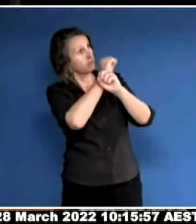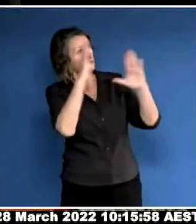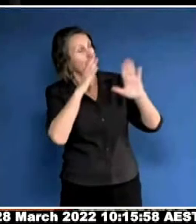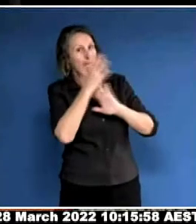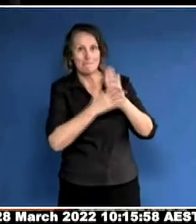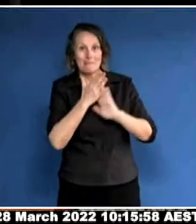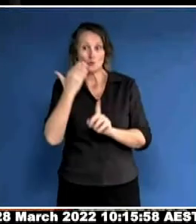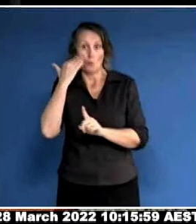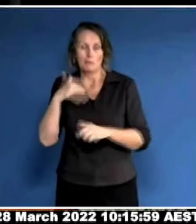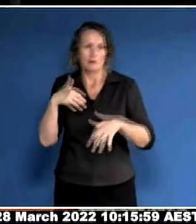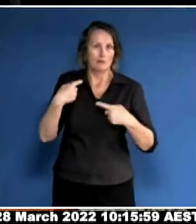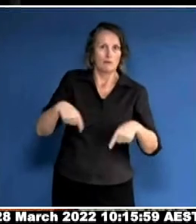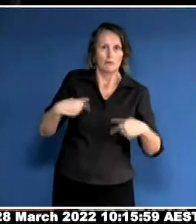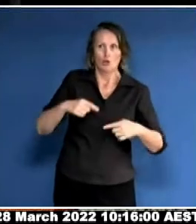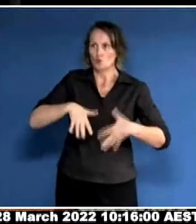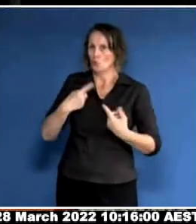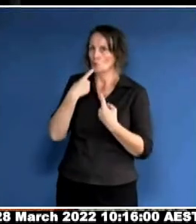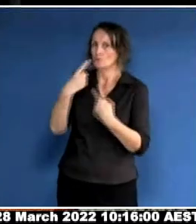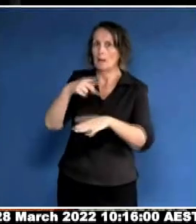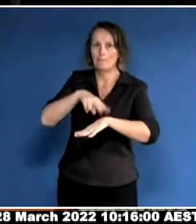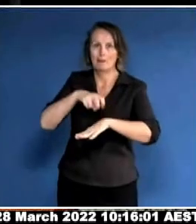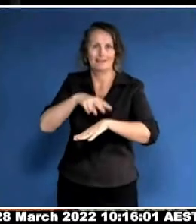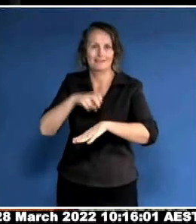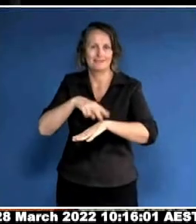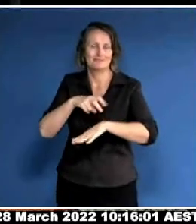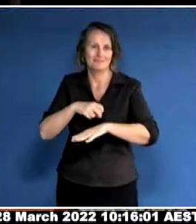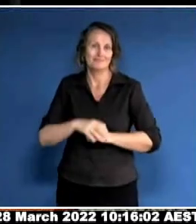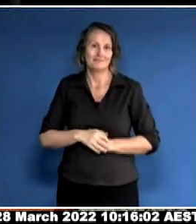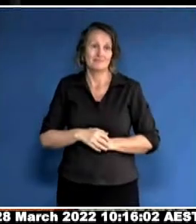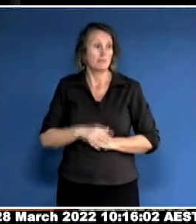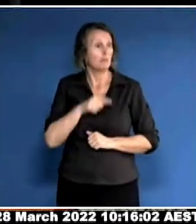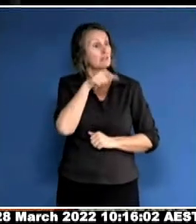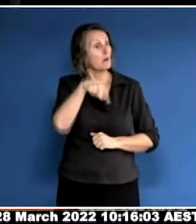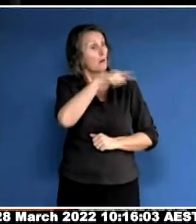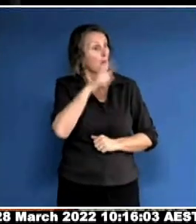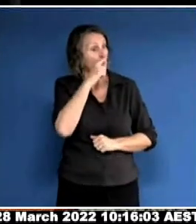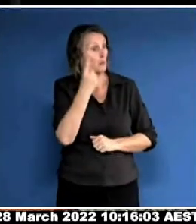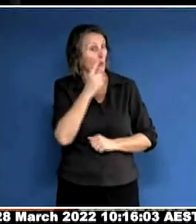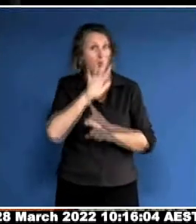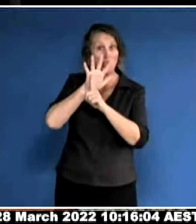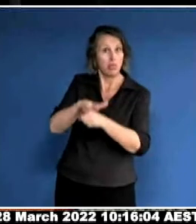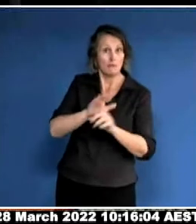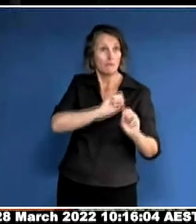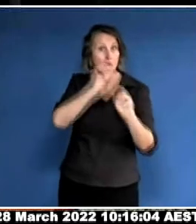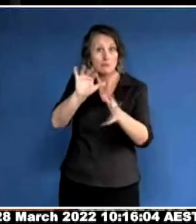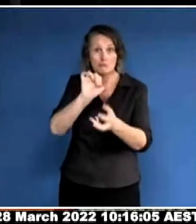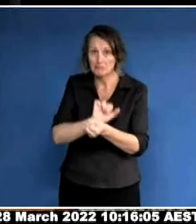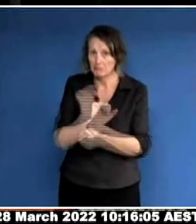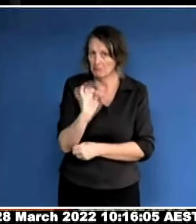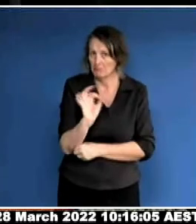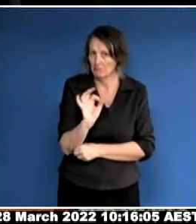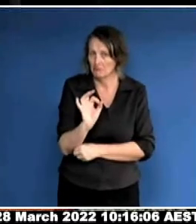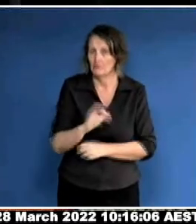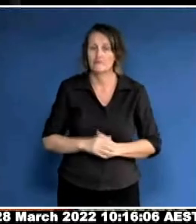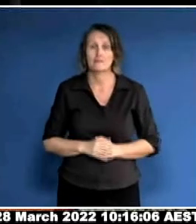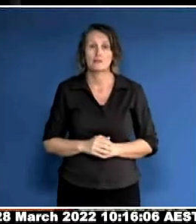conviction rates. In its research, the Australian Institute of Criminology said people with disability